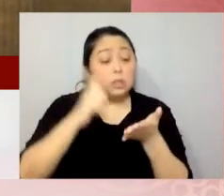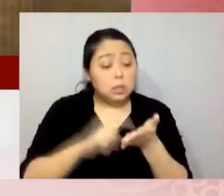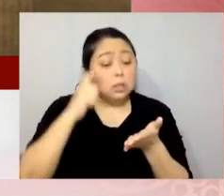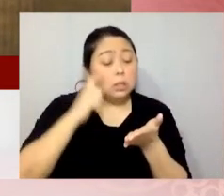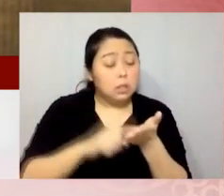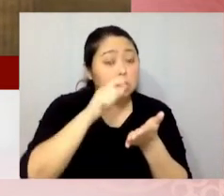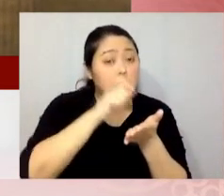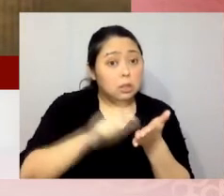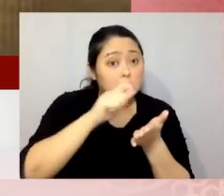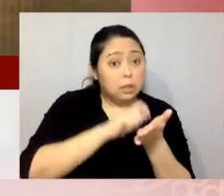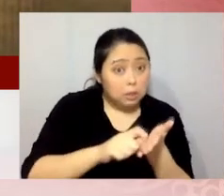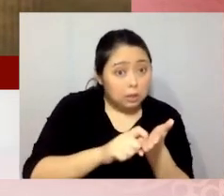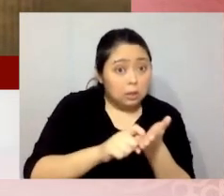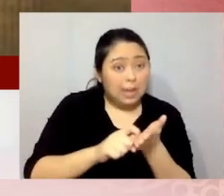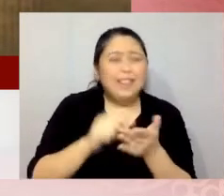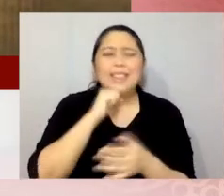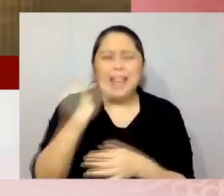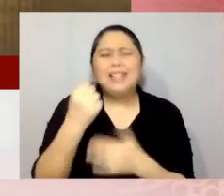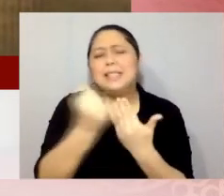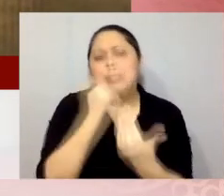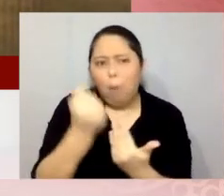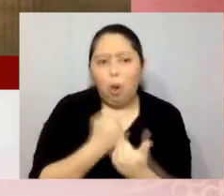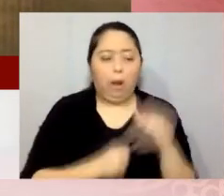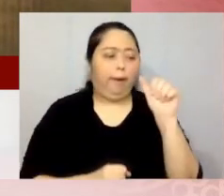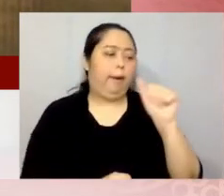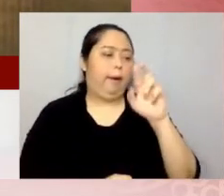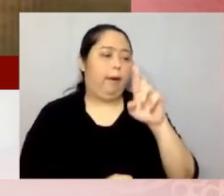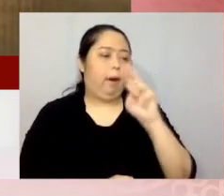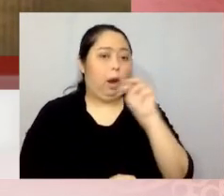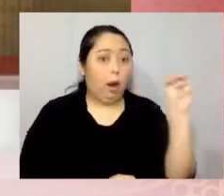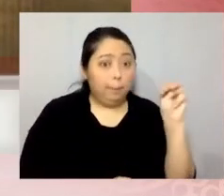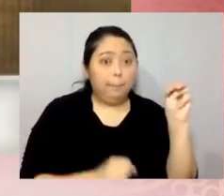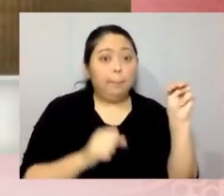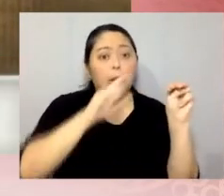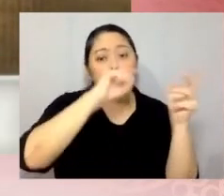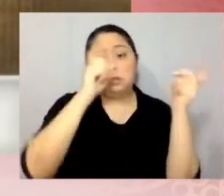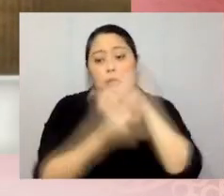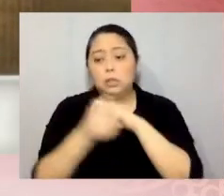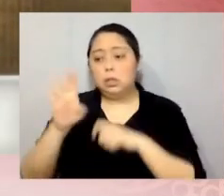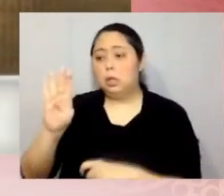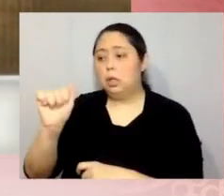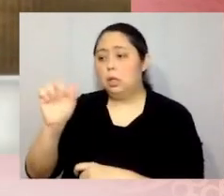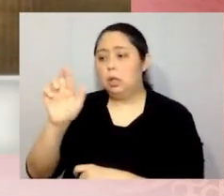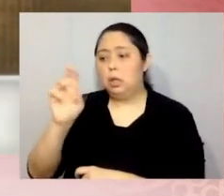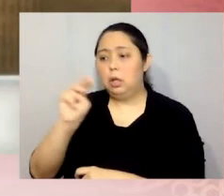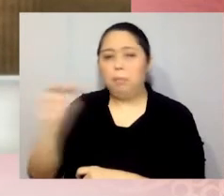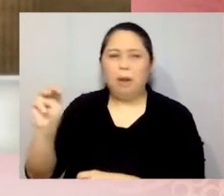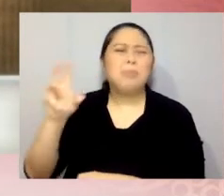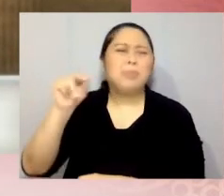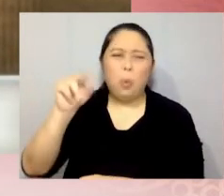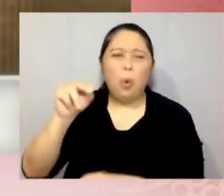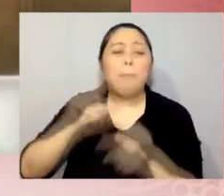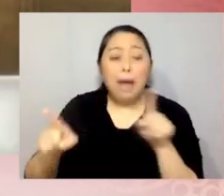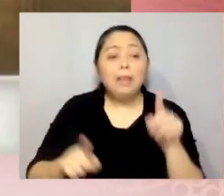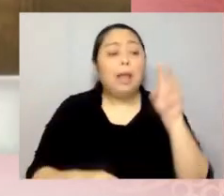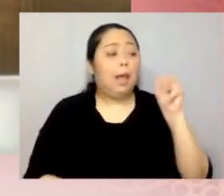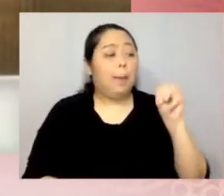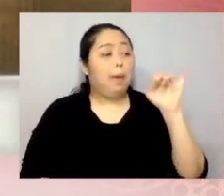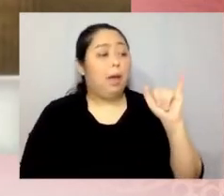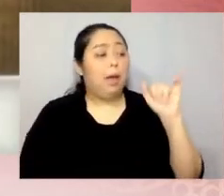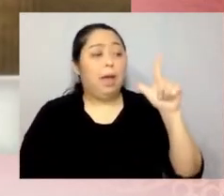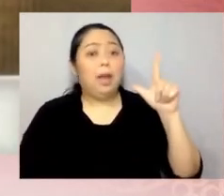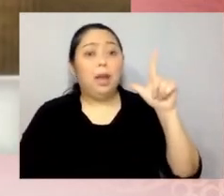a transition from ARM to BARM. It is also a transition for the MILF from a revolutionary